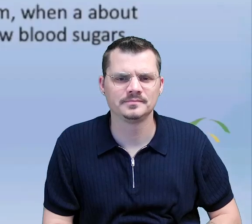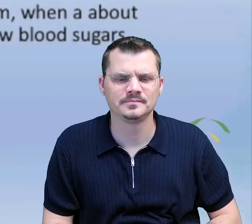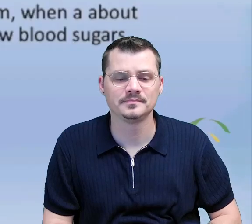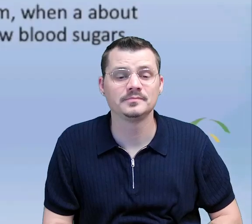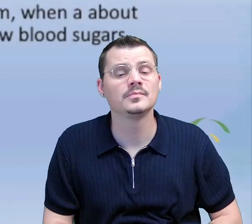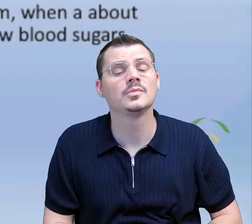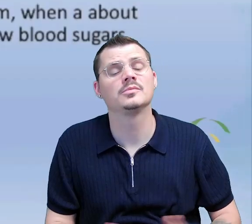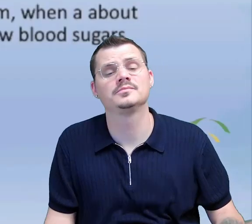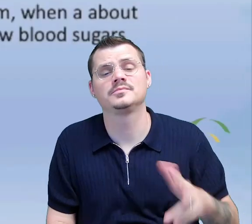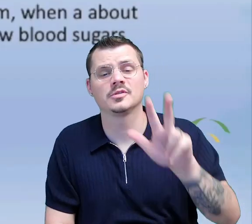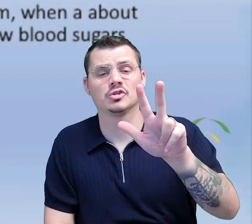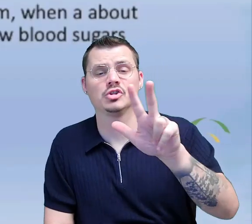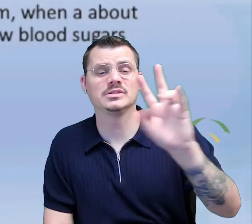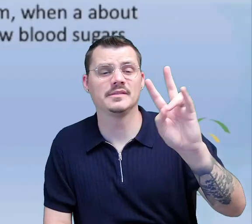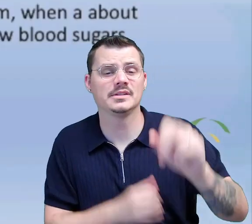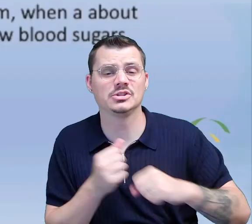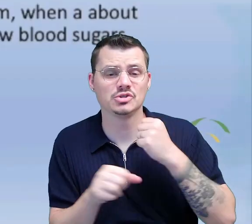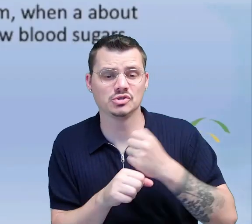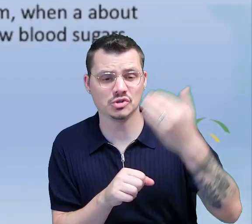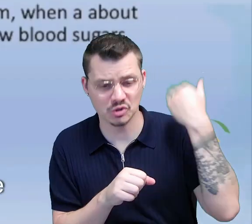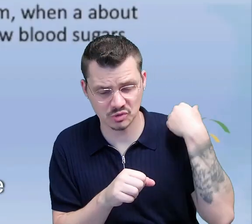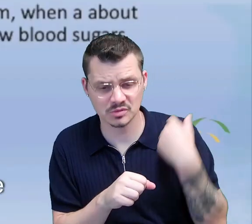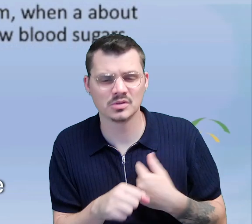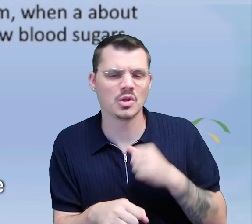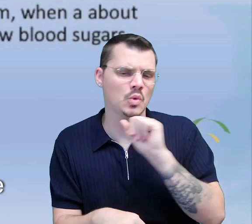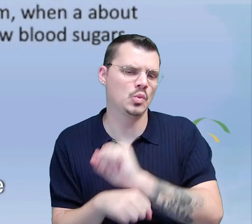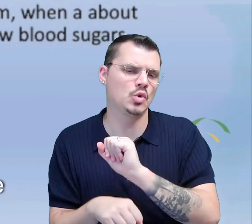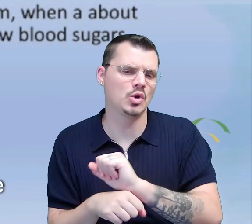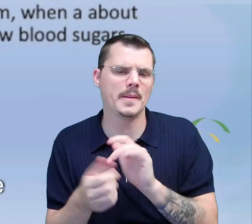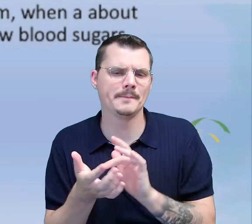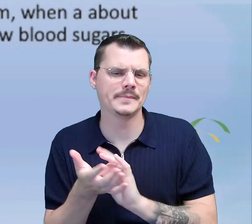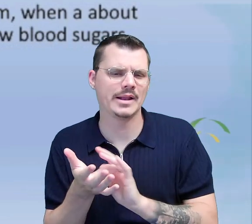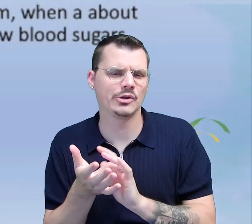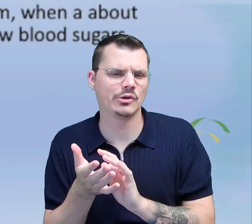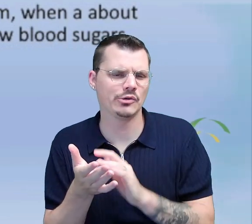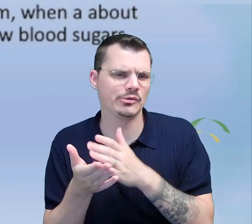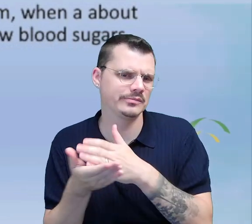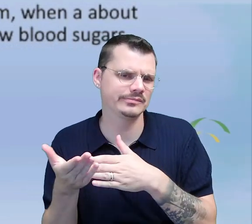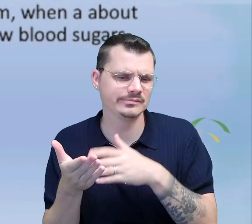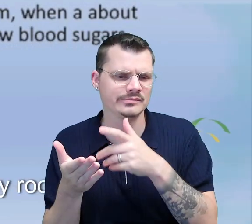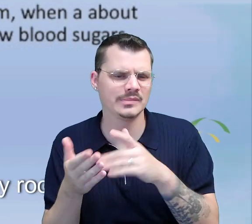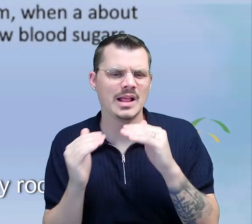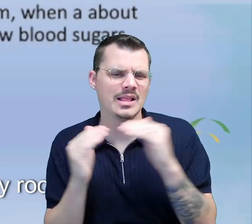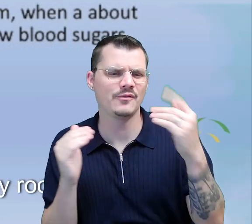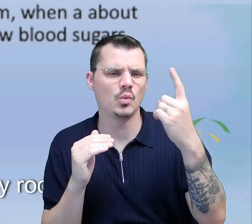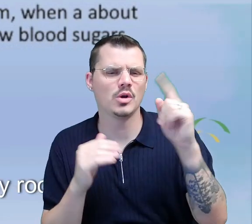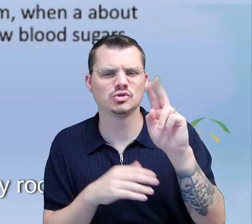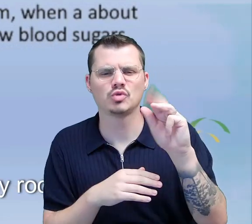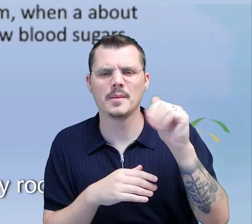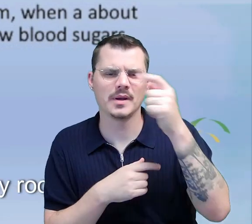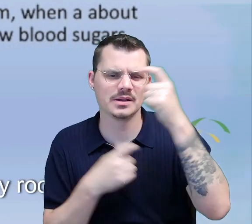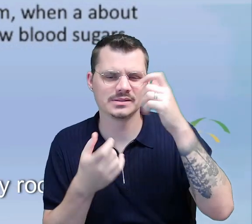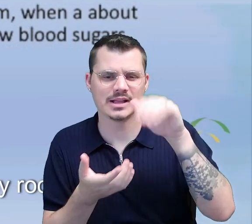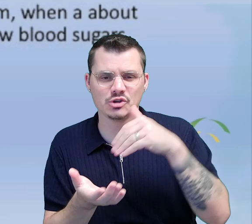So, 37 years ago, I was working on the medical side of Level 1 Trauma Center